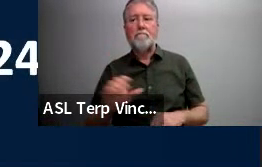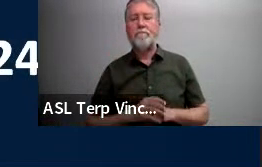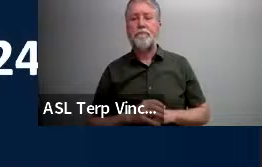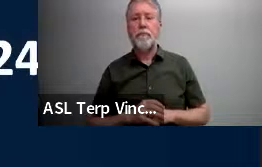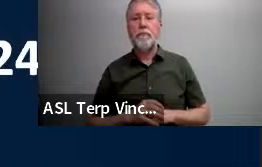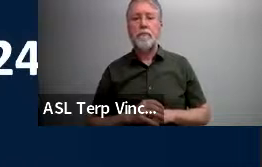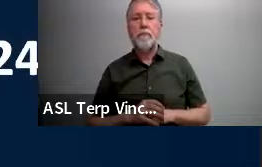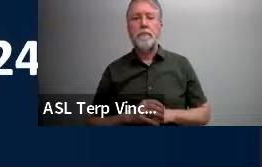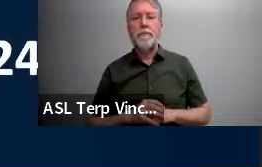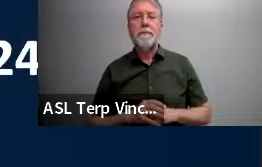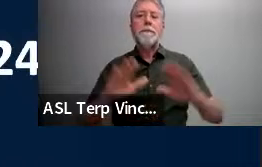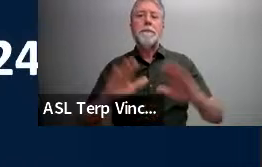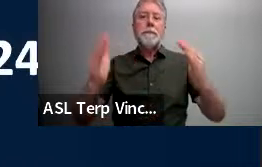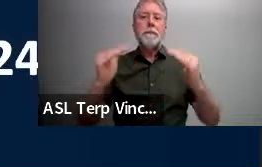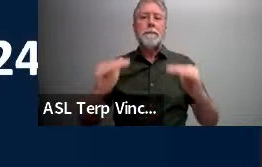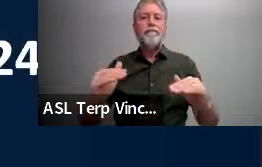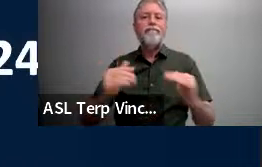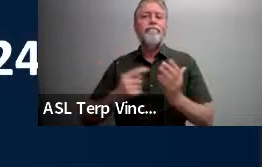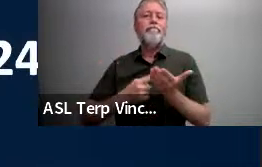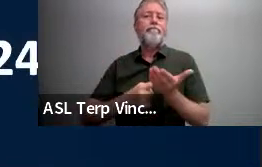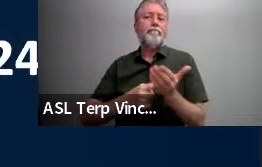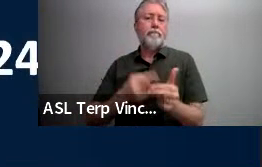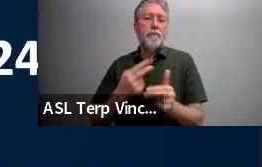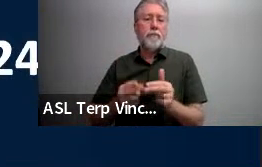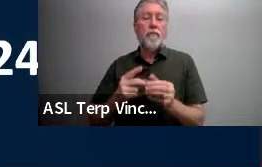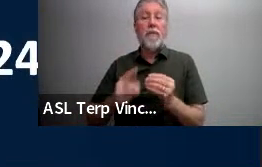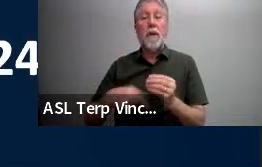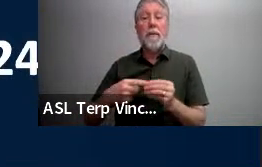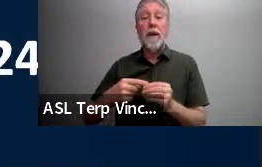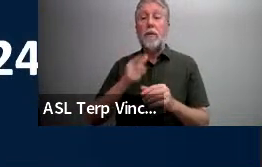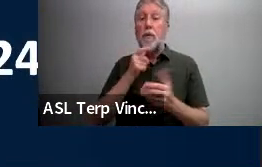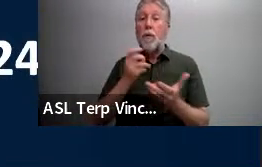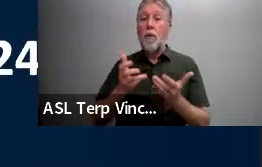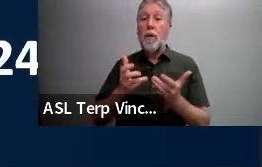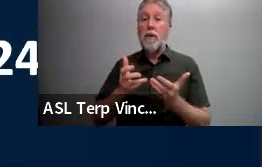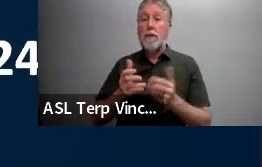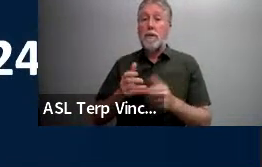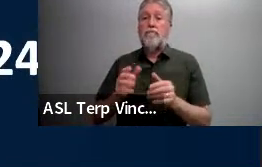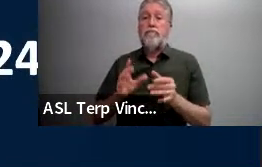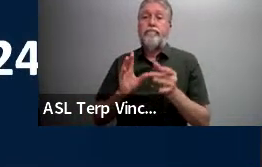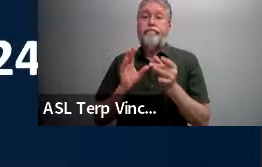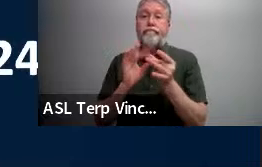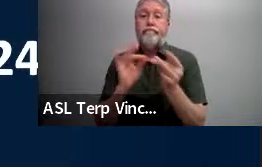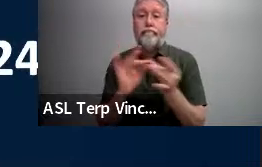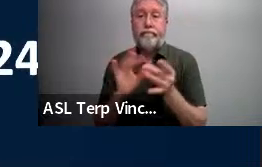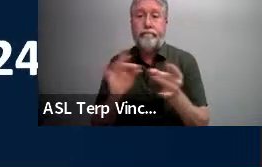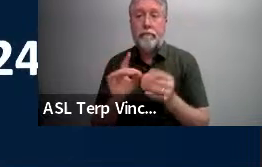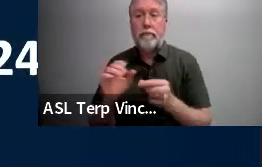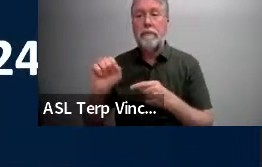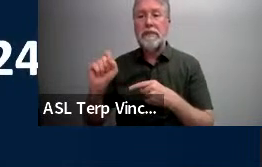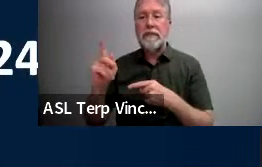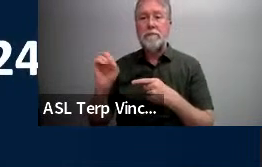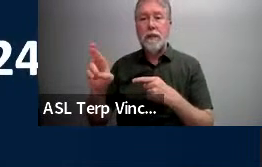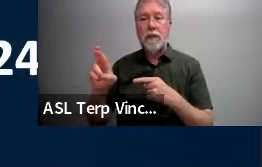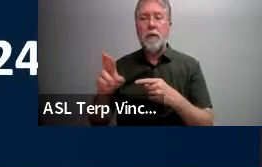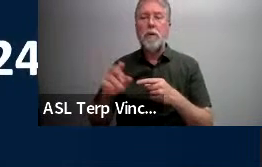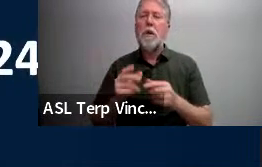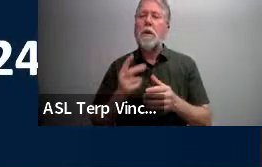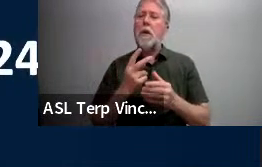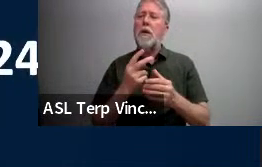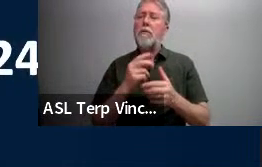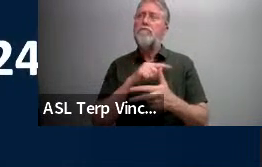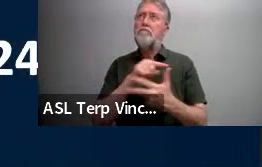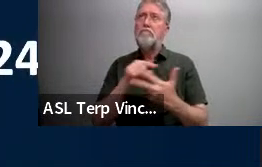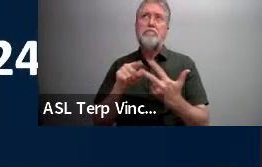So let's just talk for a second about speaker registration. It's actually the same for both events, or all 3